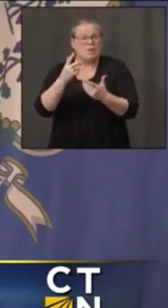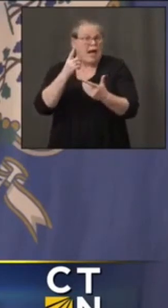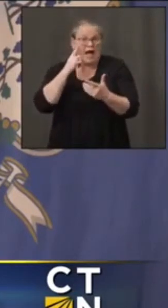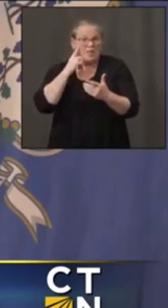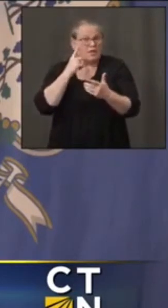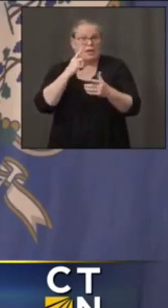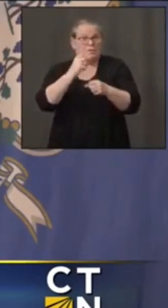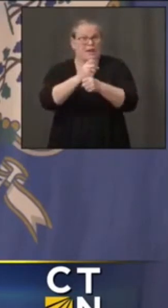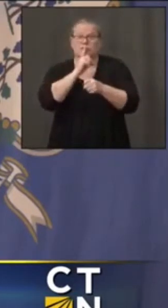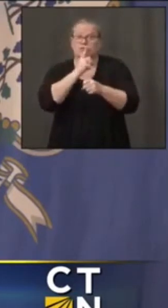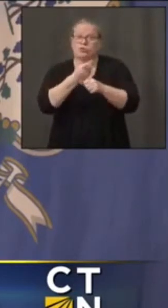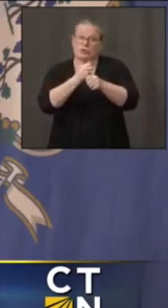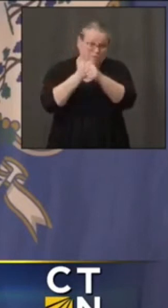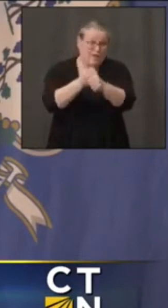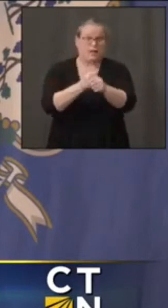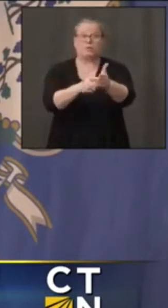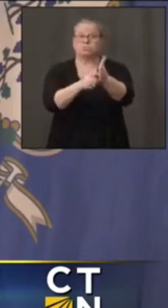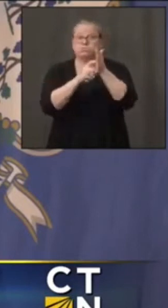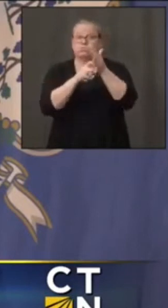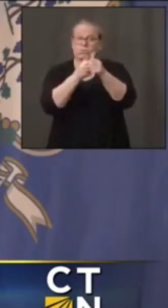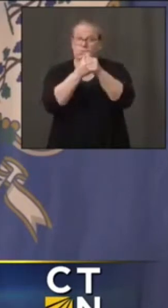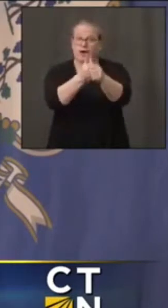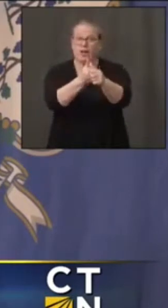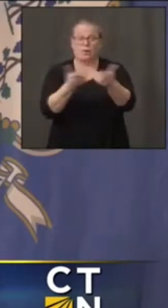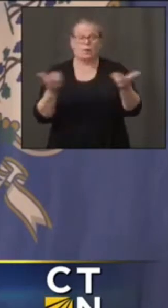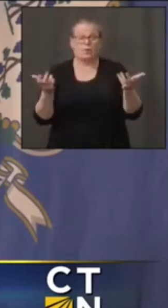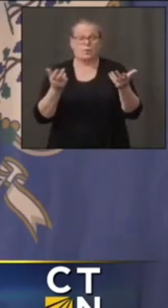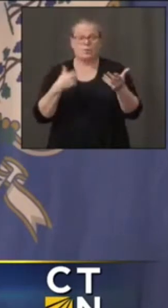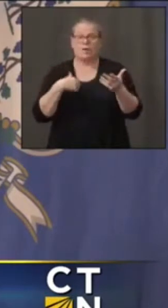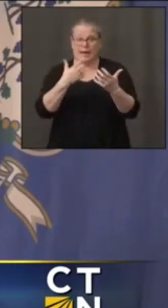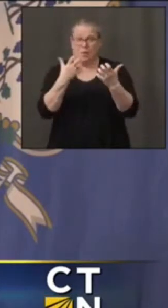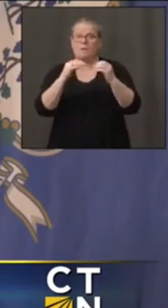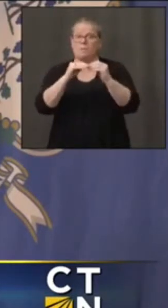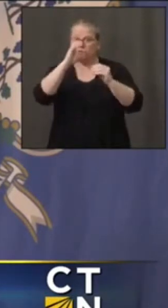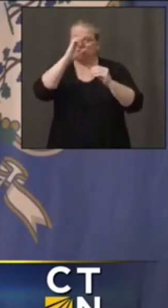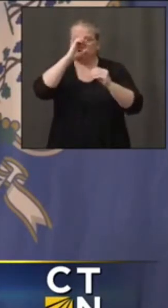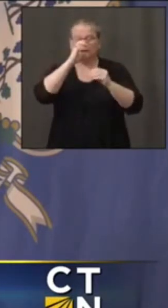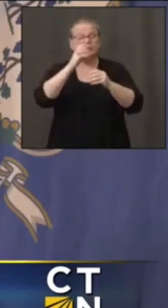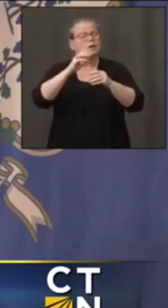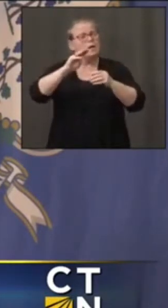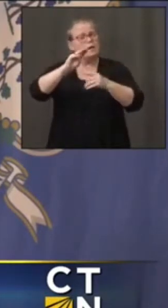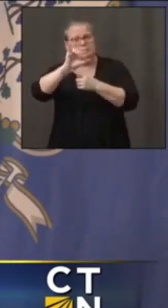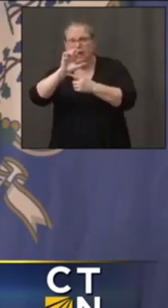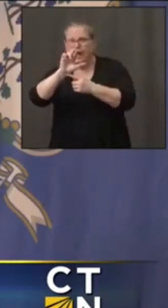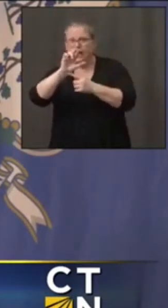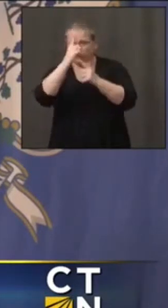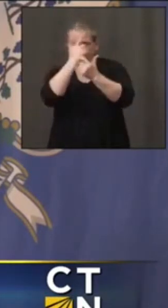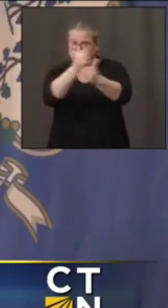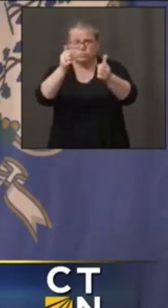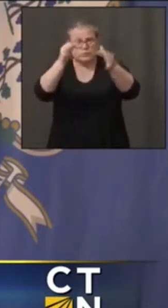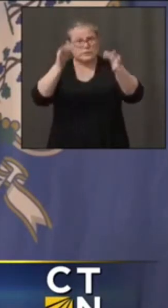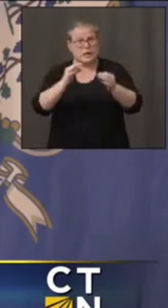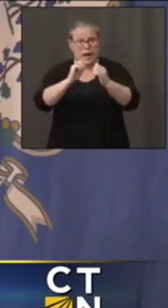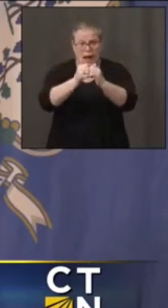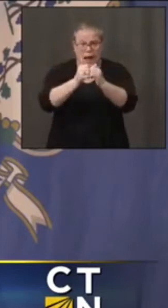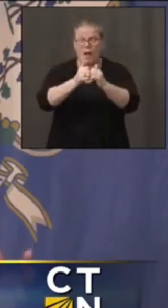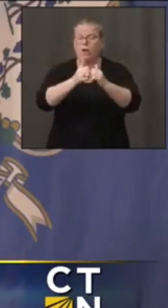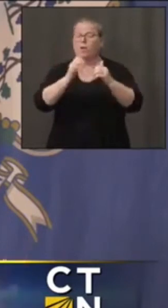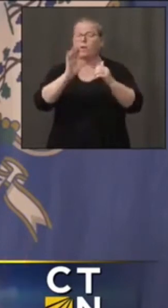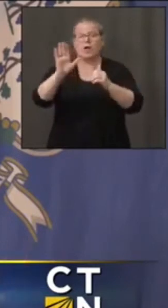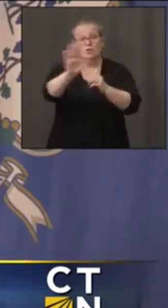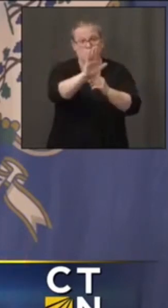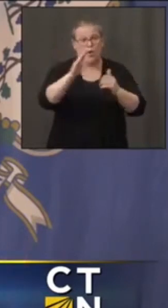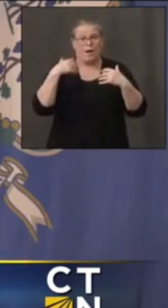strict enforcement. Obviously, we leave that up to each mayor, municipality, public health department. But I think what we learned